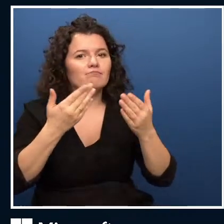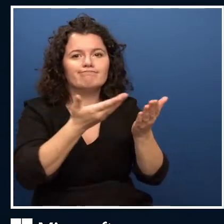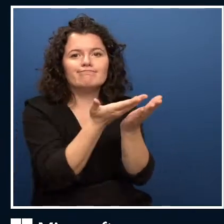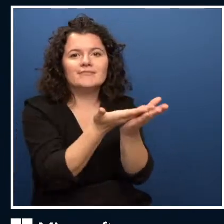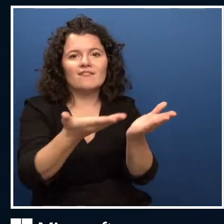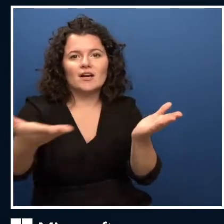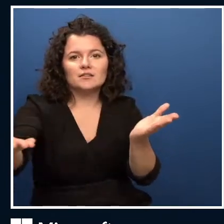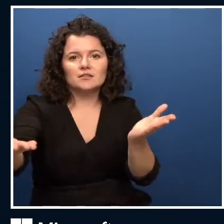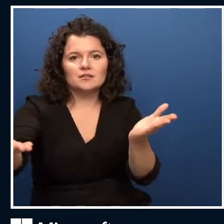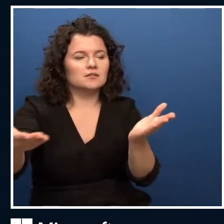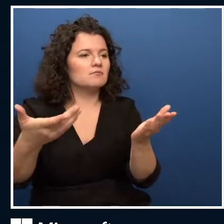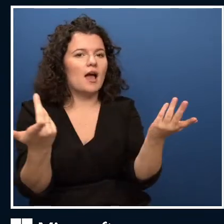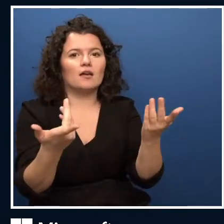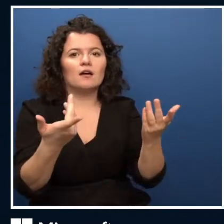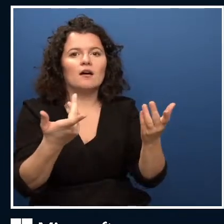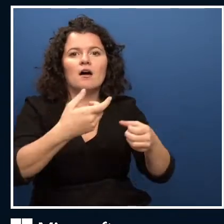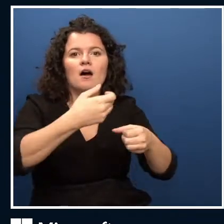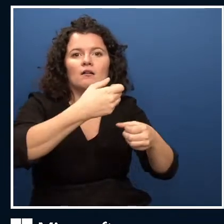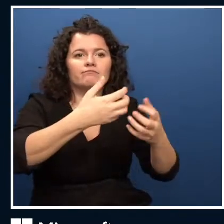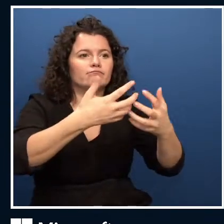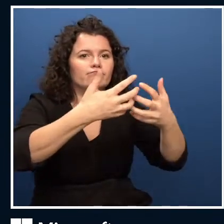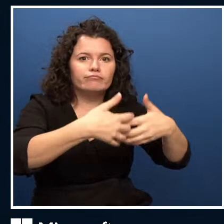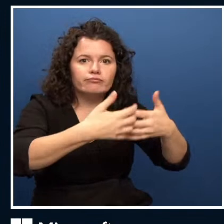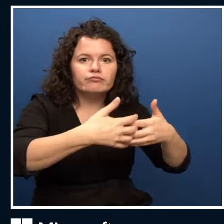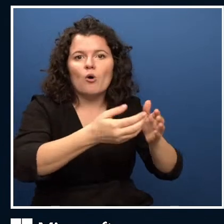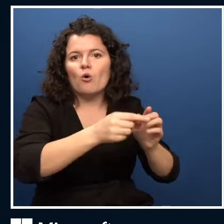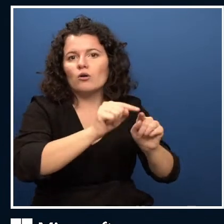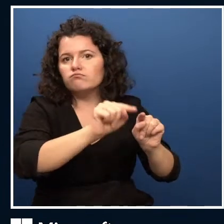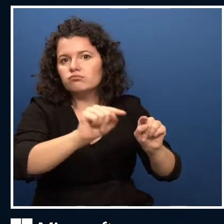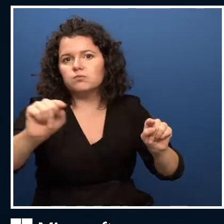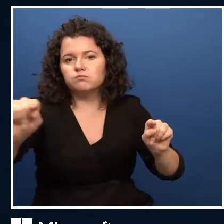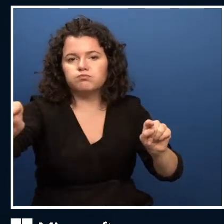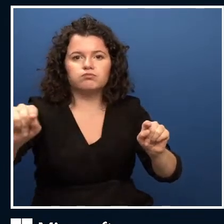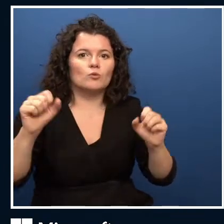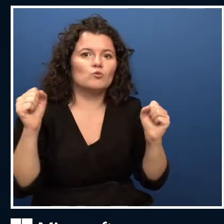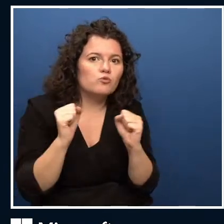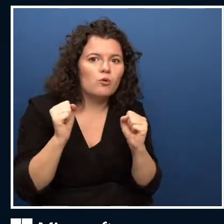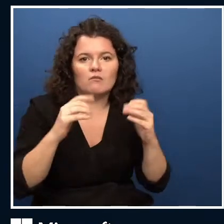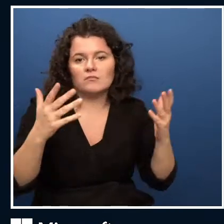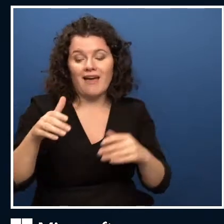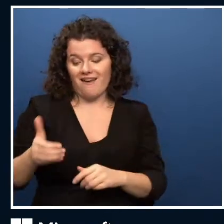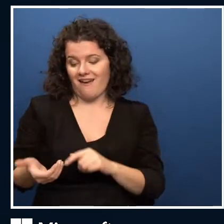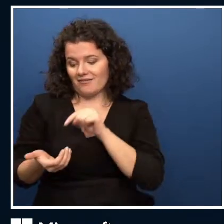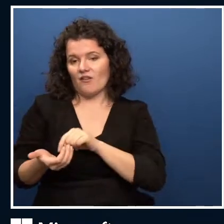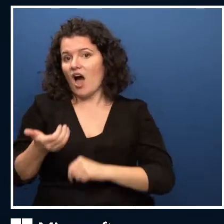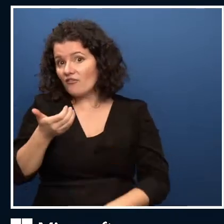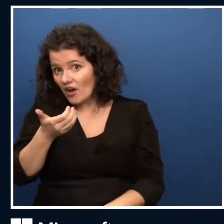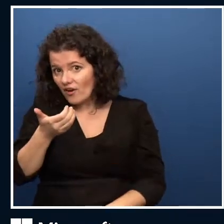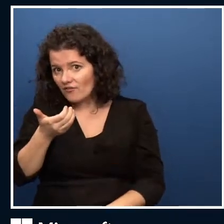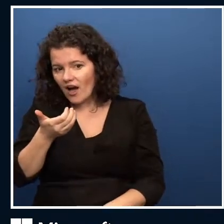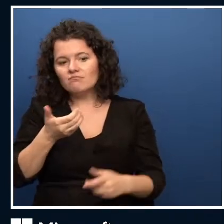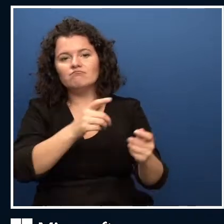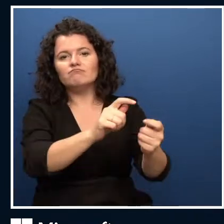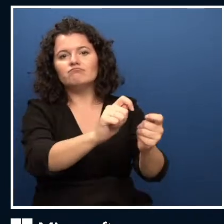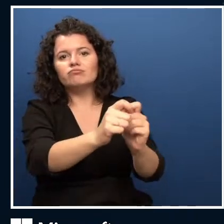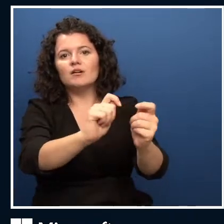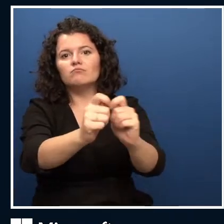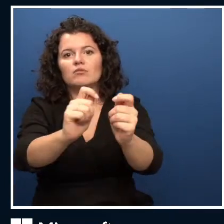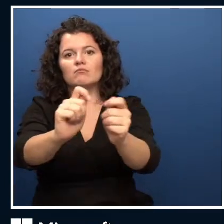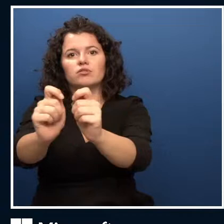and he has developed an app which enables a visually impaired person